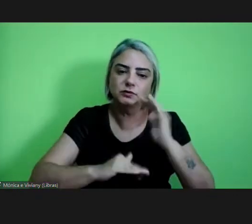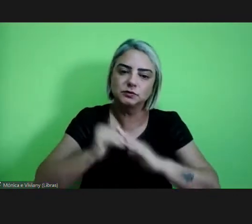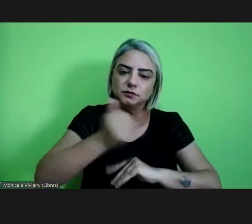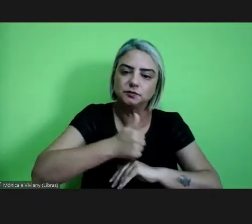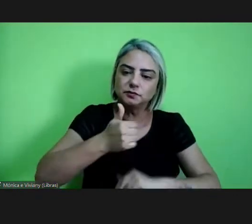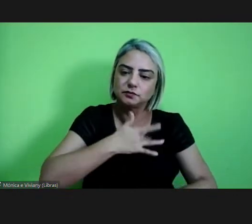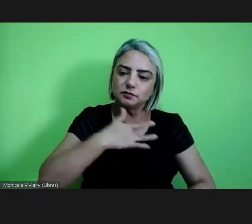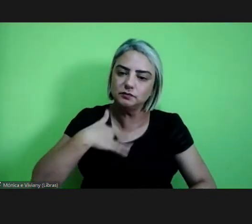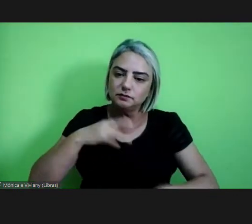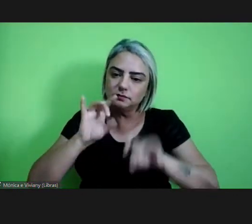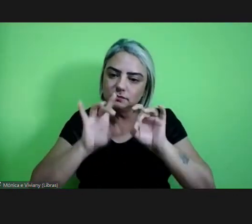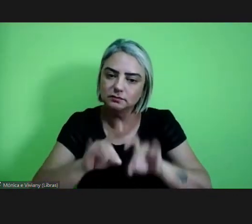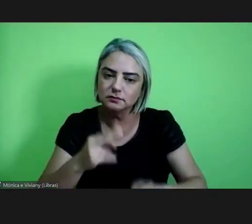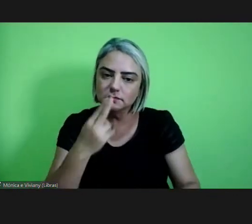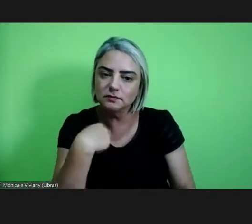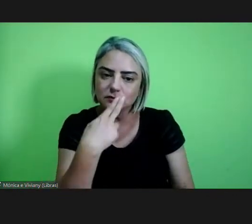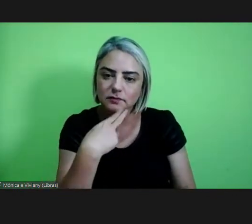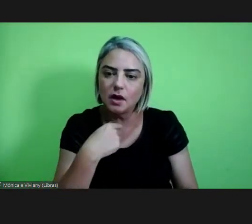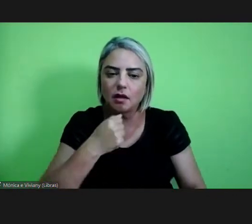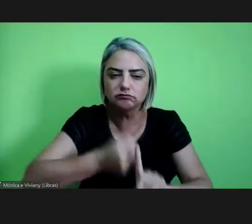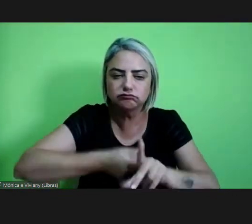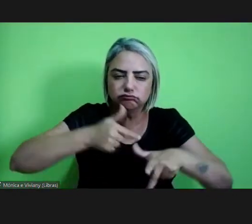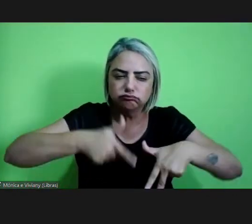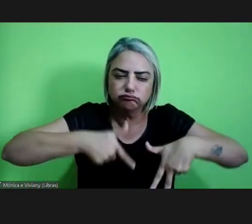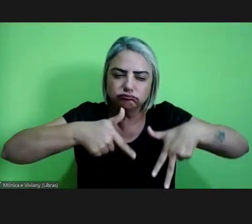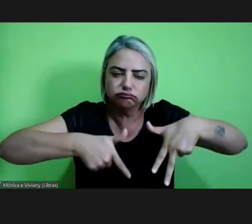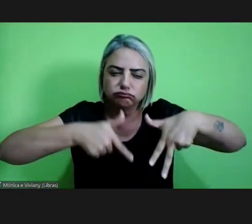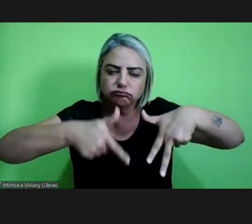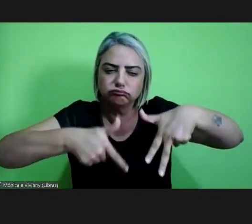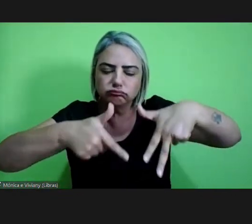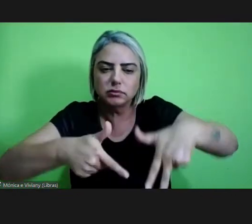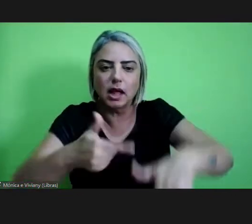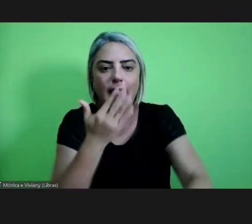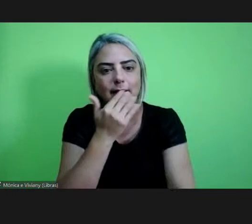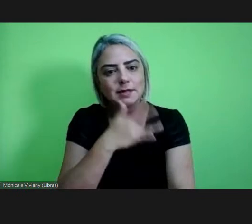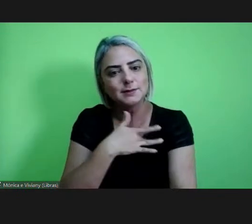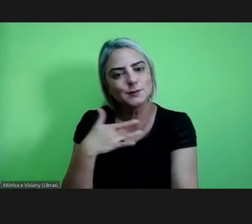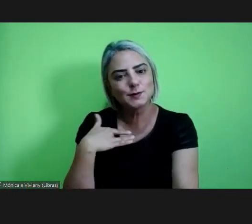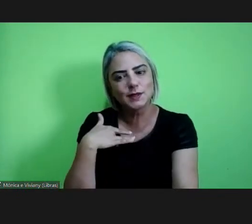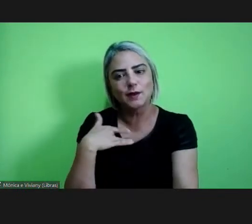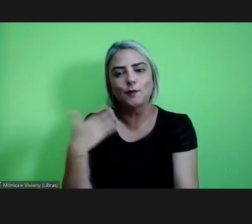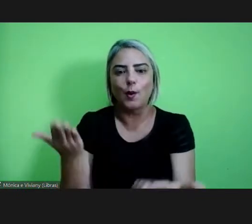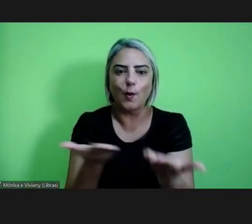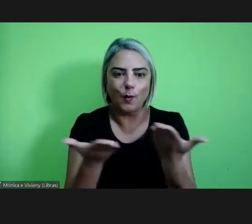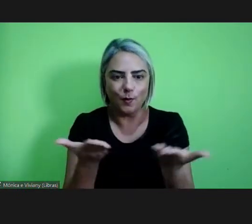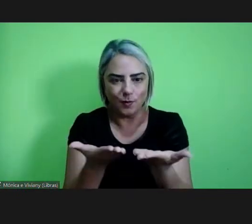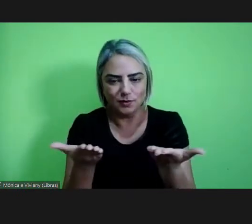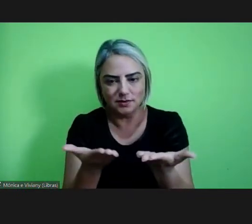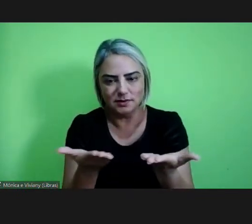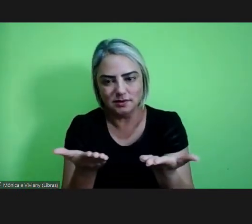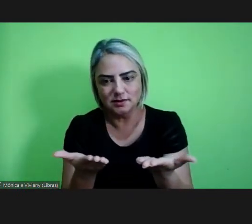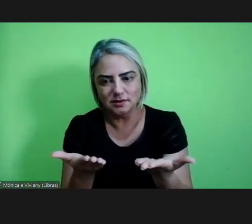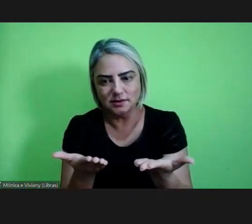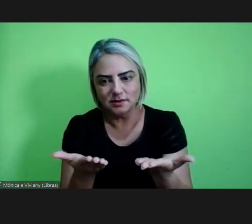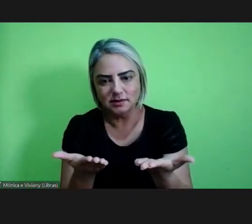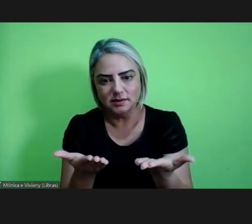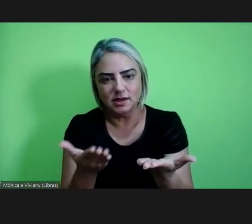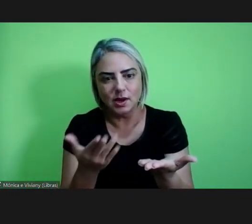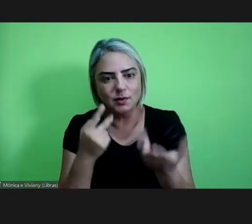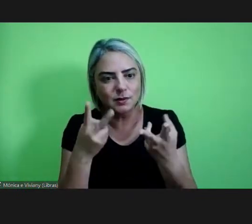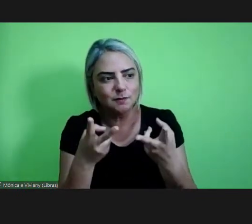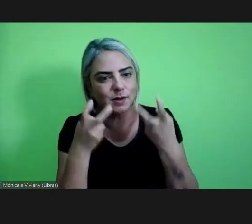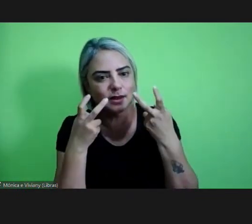Let's say for health professionals, especially the nutritionals, when we're very militant in about healthy nutrition